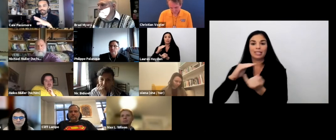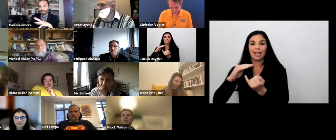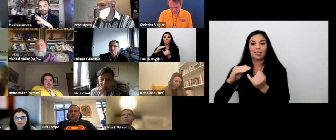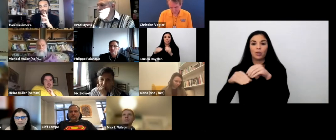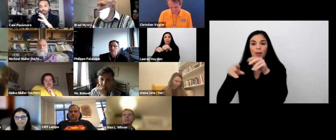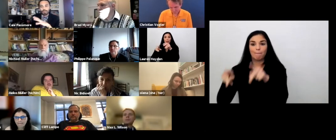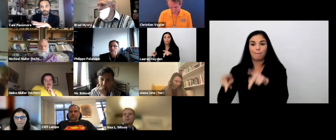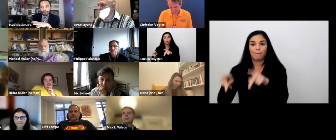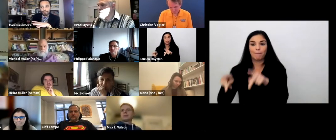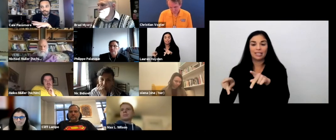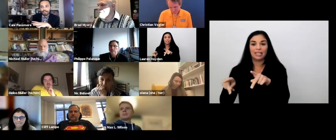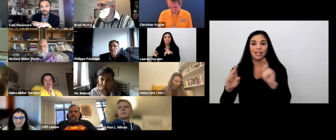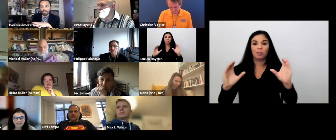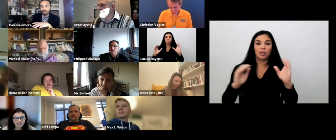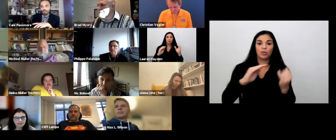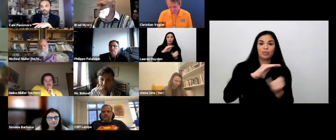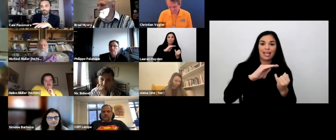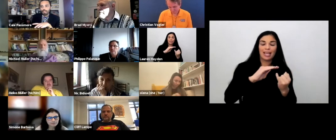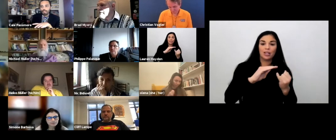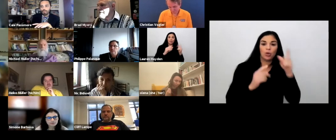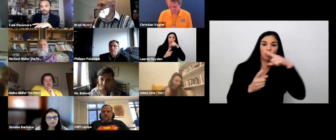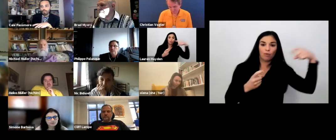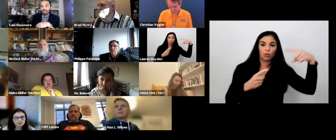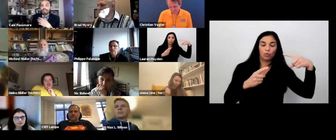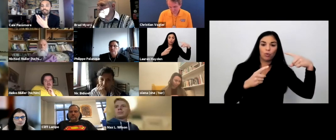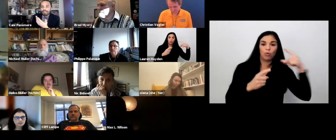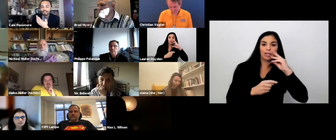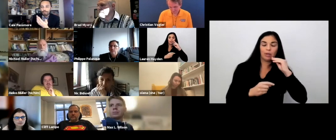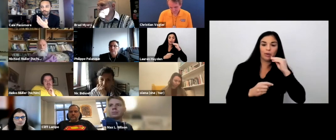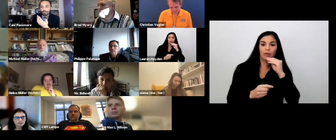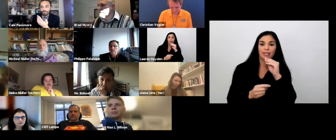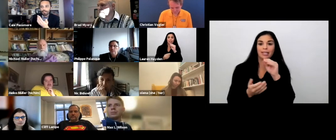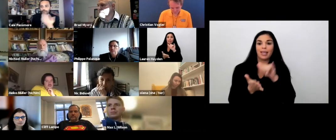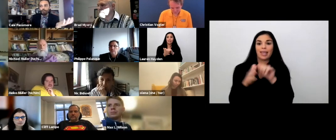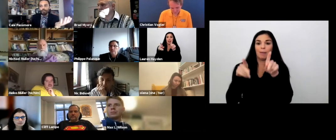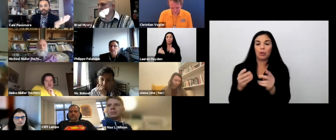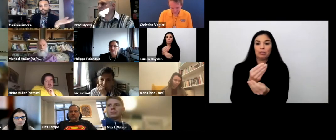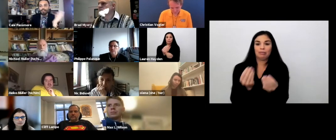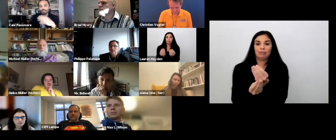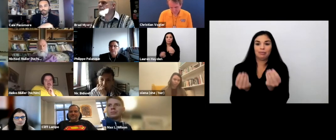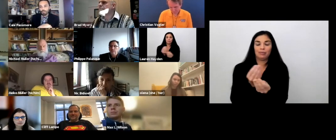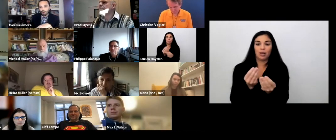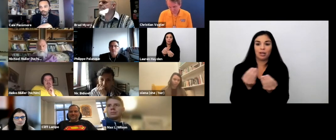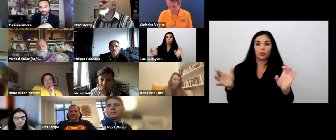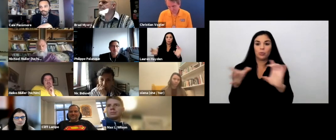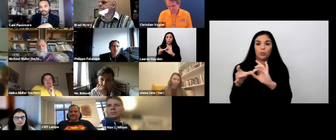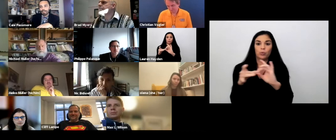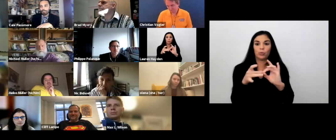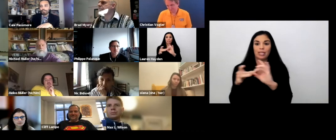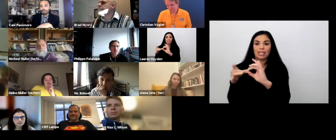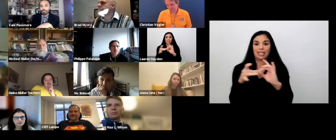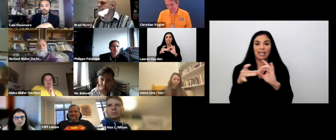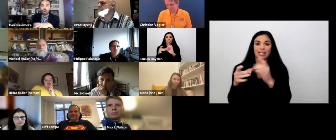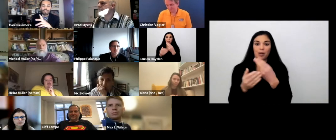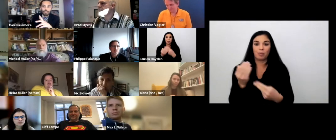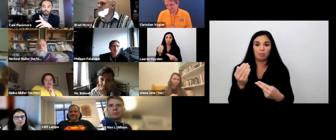from the siloed virtual experience. This person should be within the in-person space, but focused on connecting the virtual audience. They